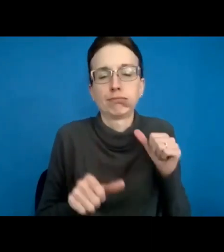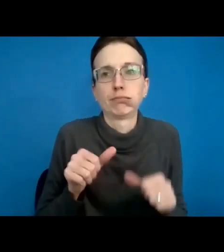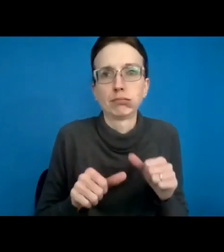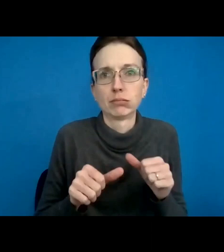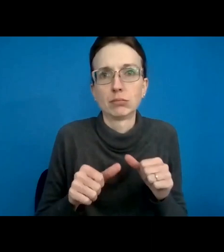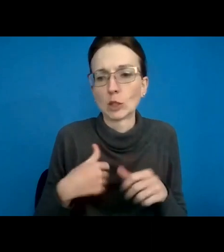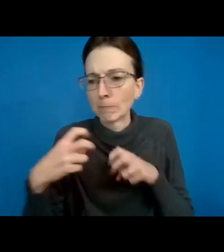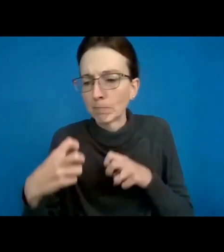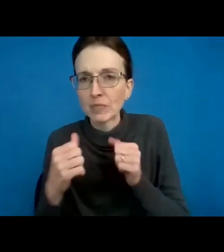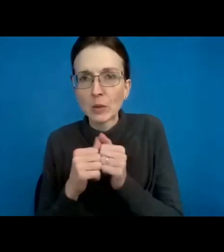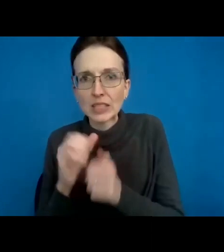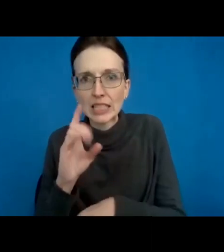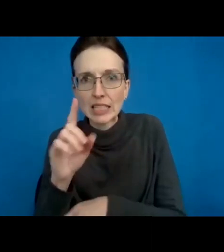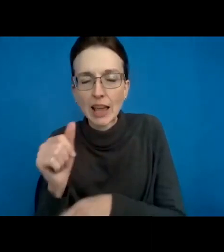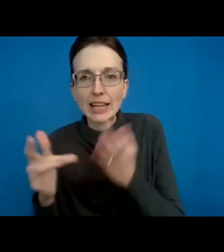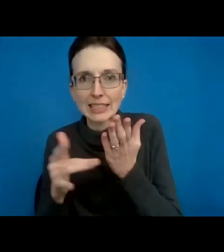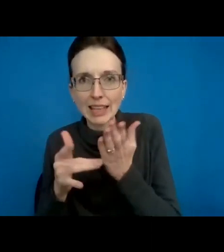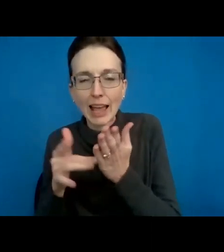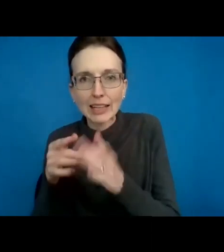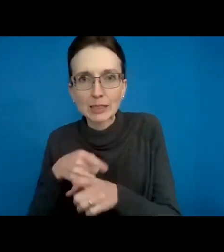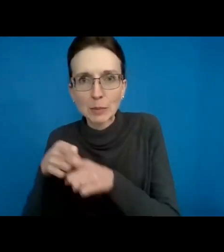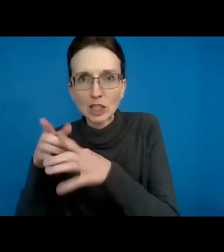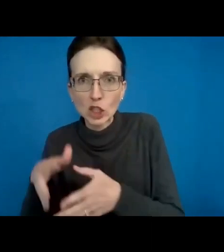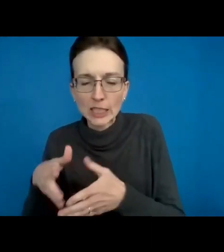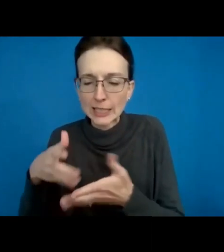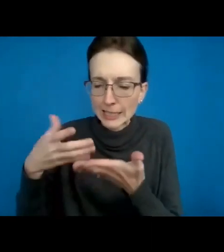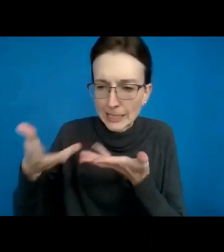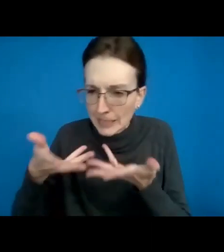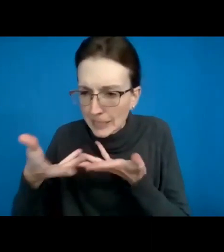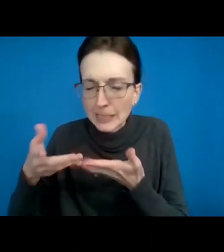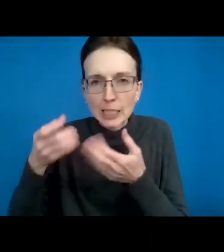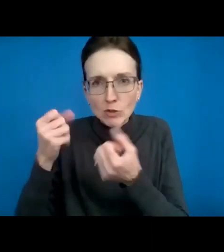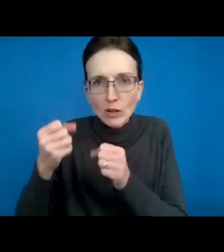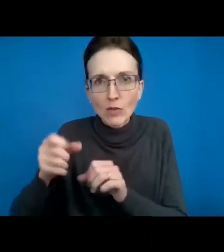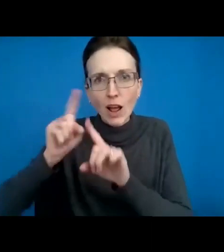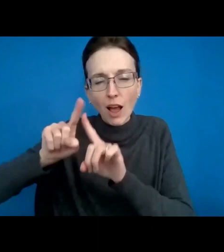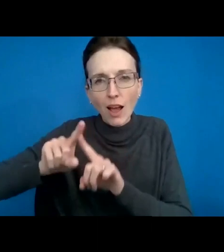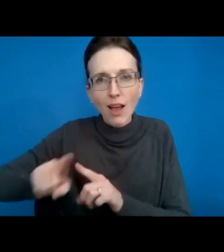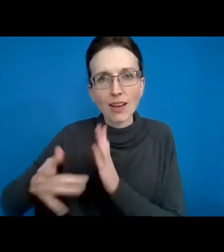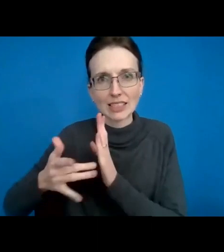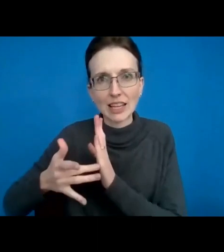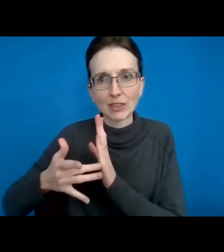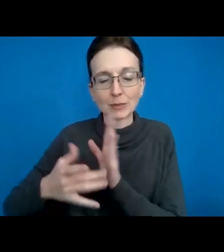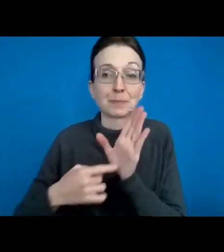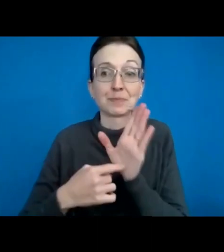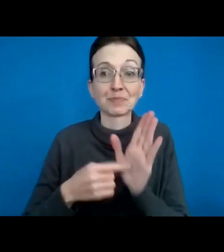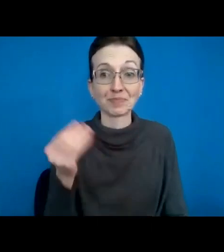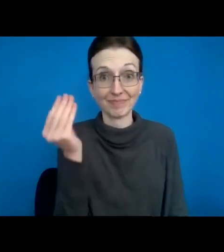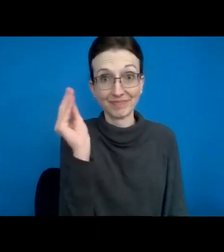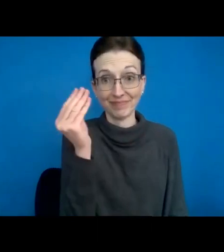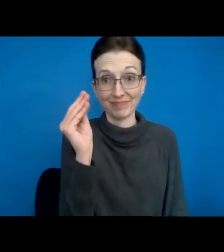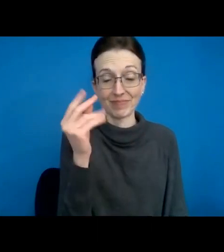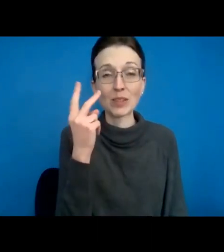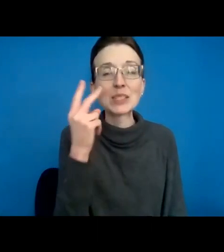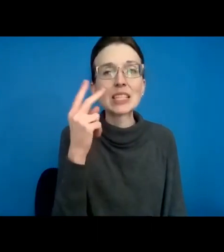CDA Tech, and we went through multiple different technologies. For instance, I'm holding right now a